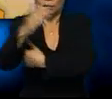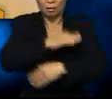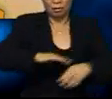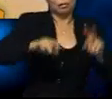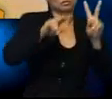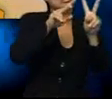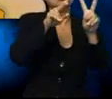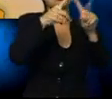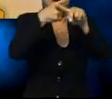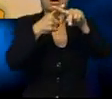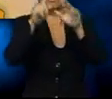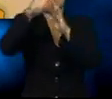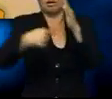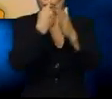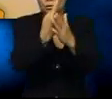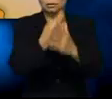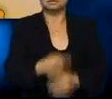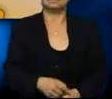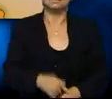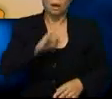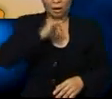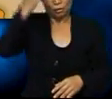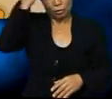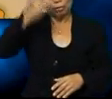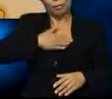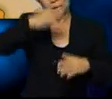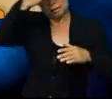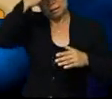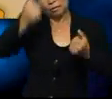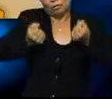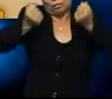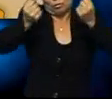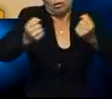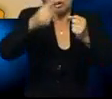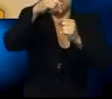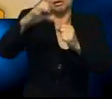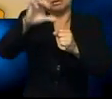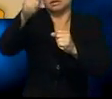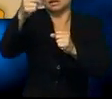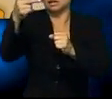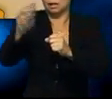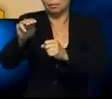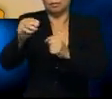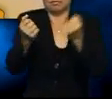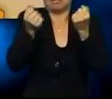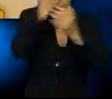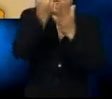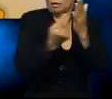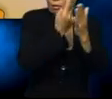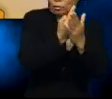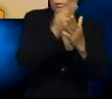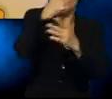a.m., which is about 2.5 hours. I know my dad was driving about